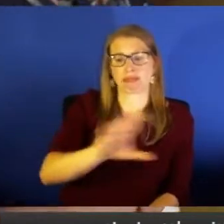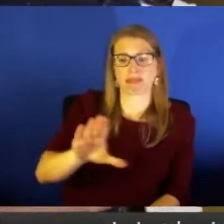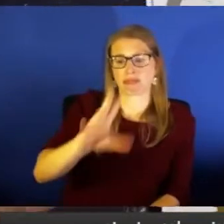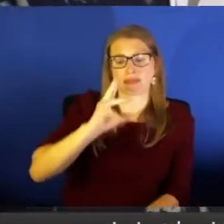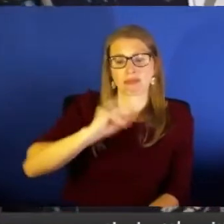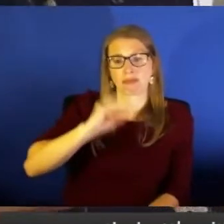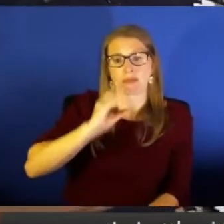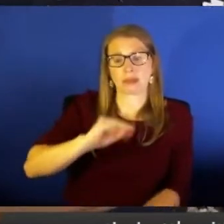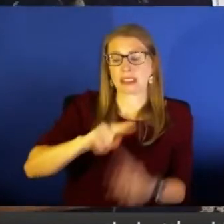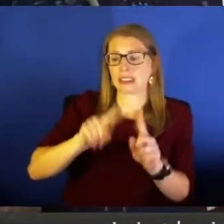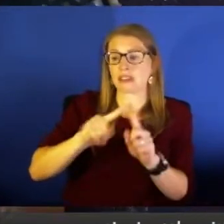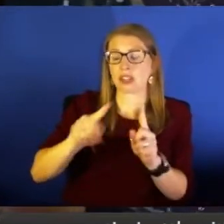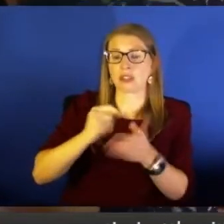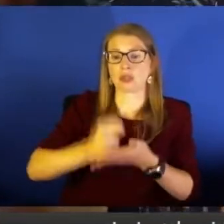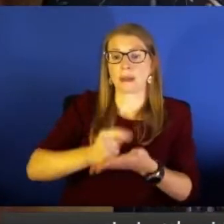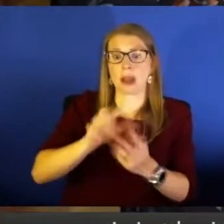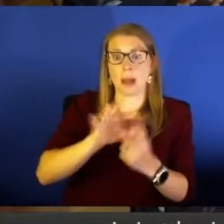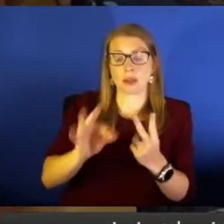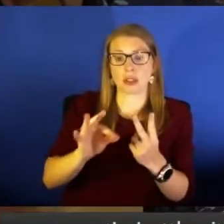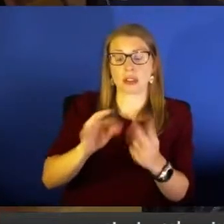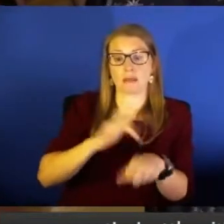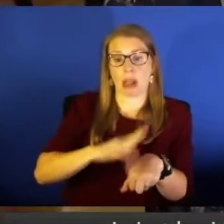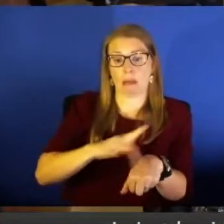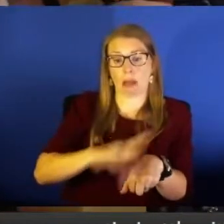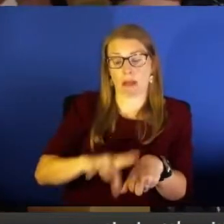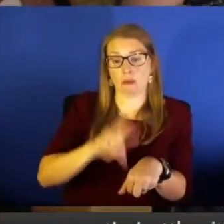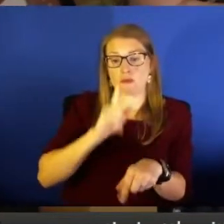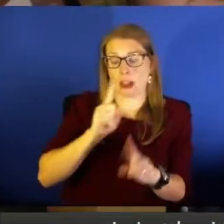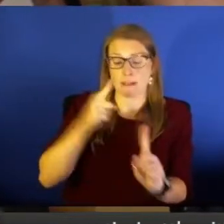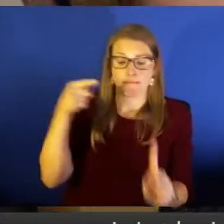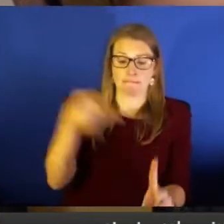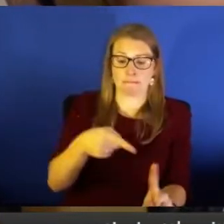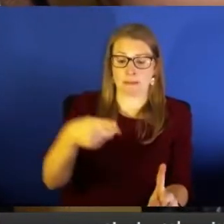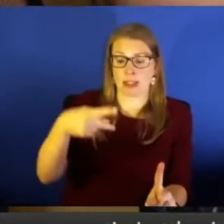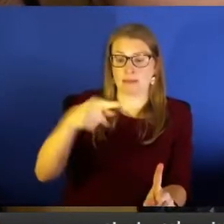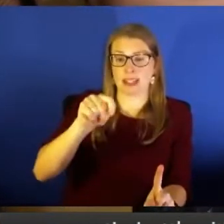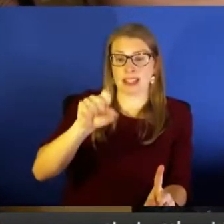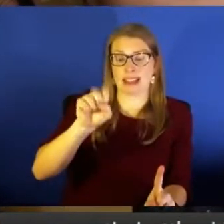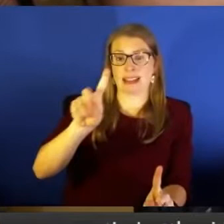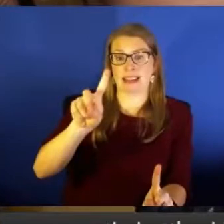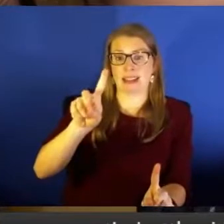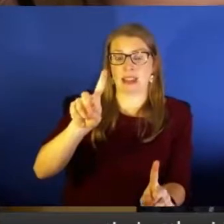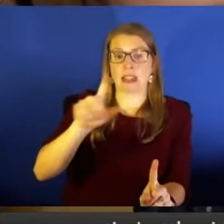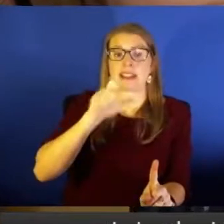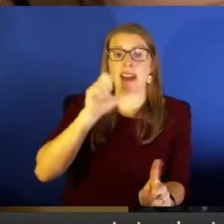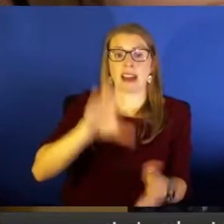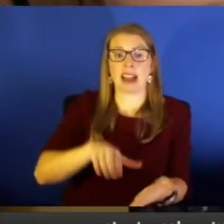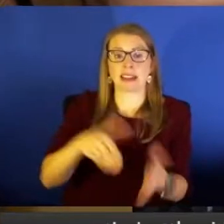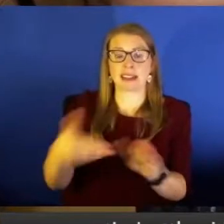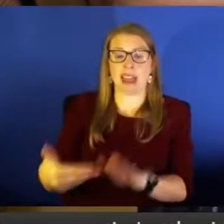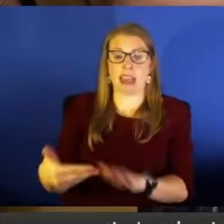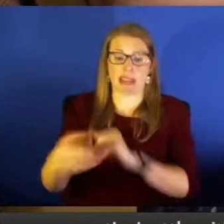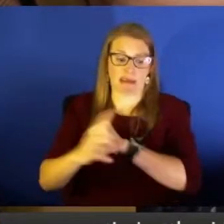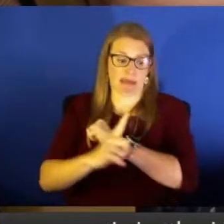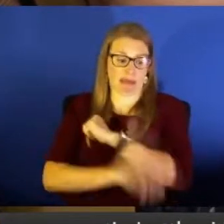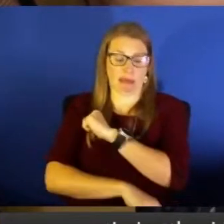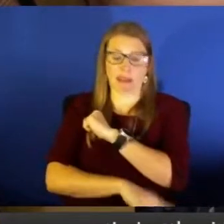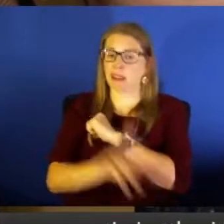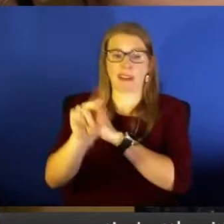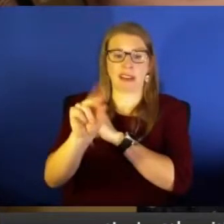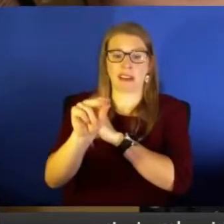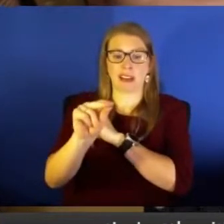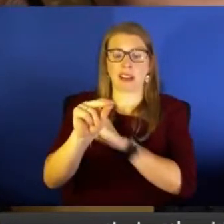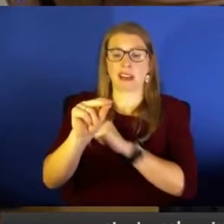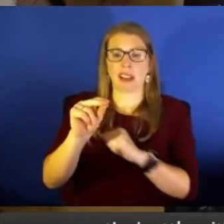available. So when it comes down to it, just know that PTSD it's not a death sentence, that there are things that we know help, and